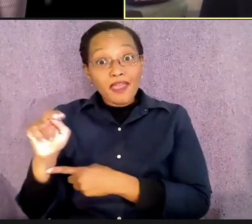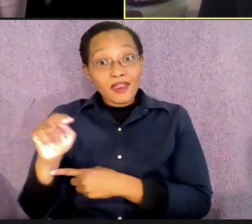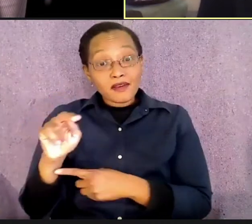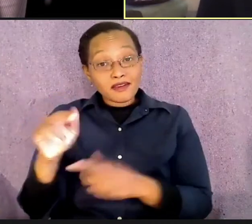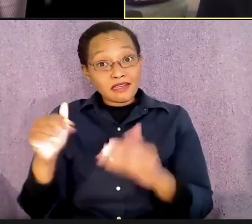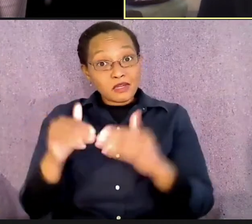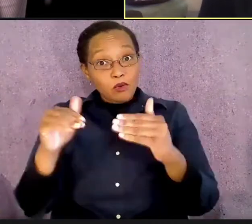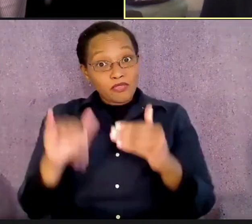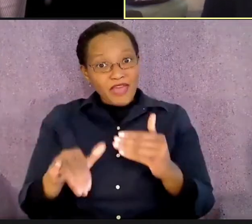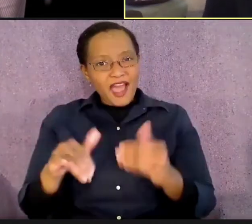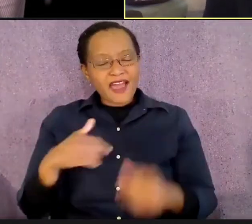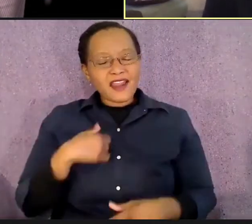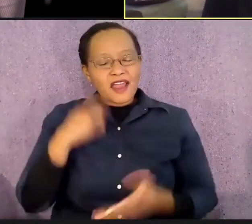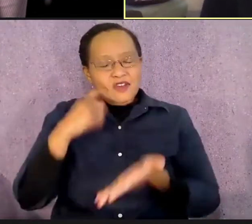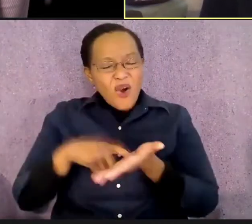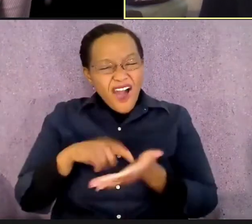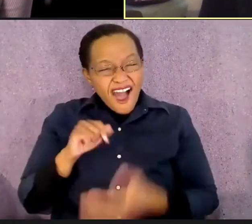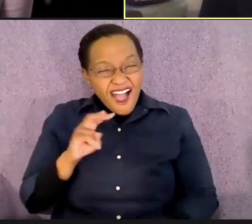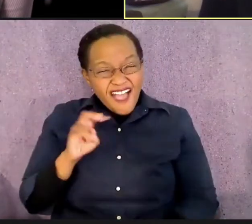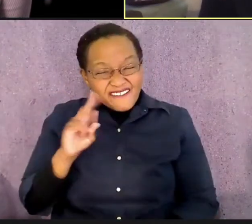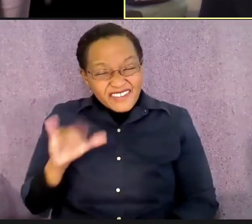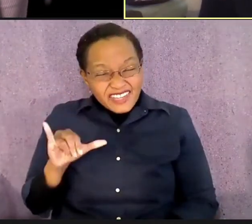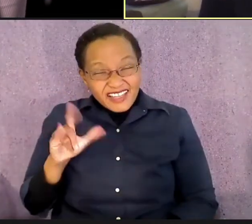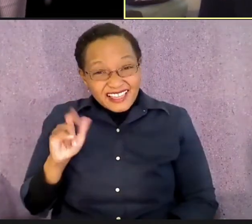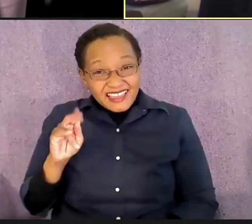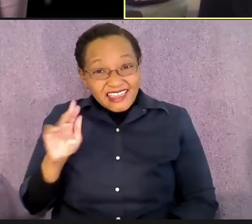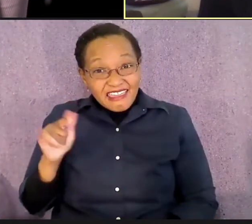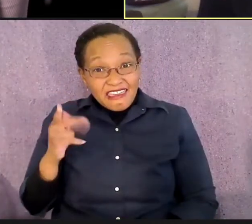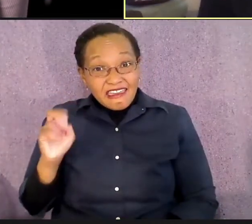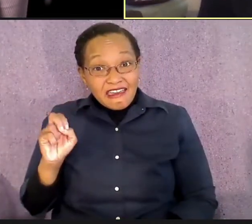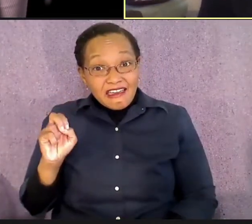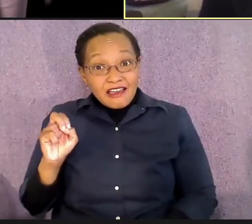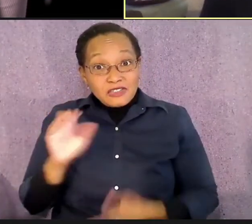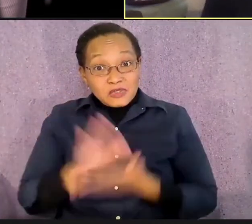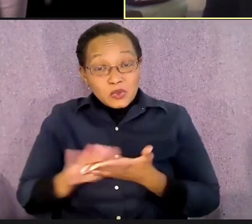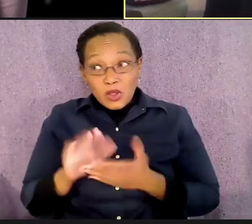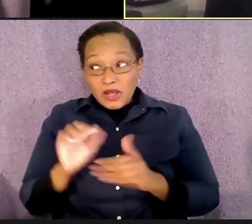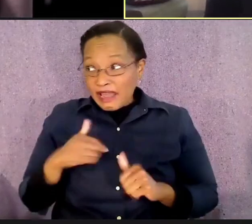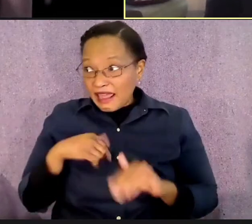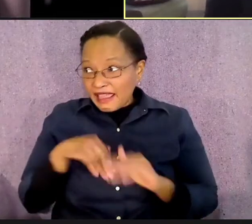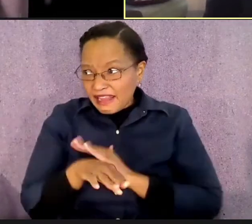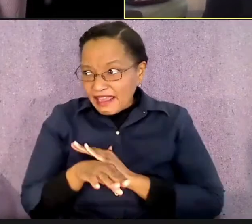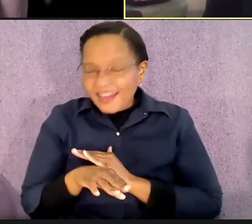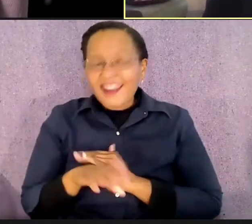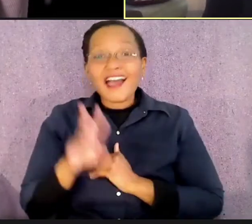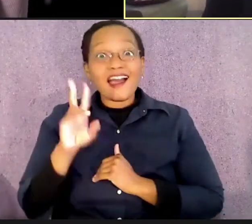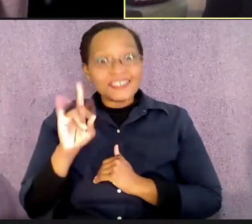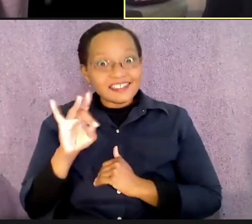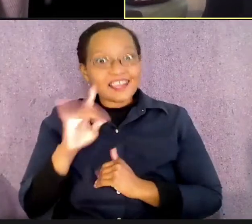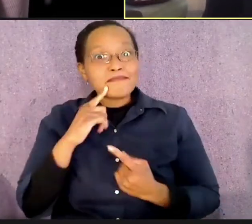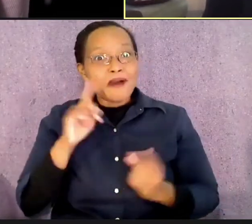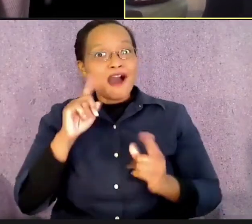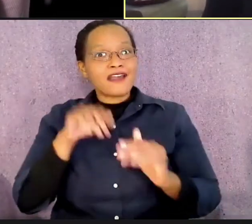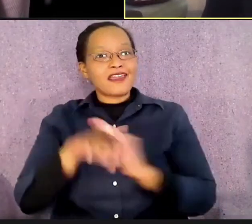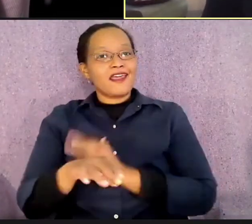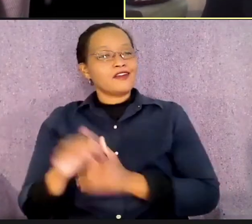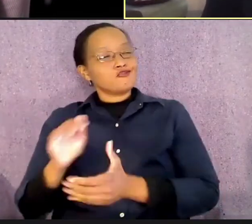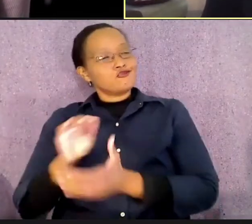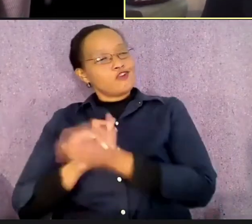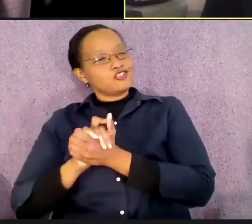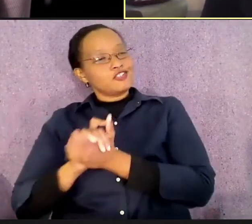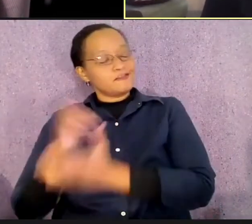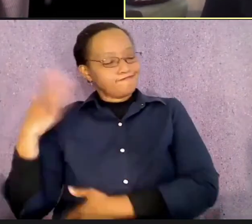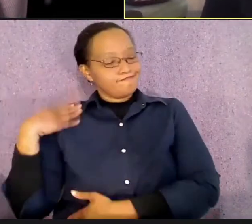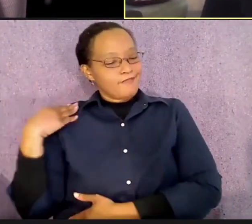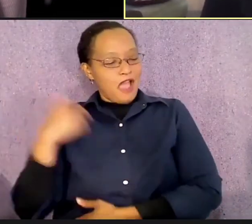I even get in here? I did get in. So congratulations to me. I'm very smart. Yeah. And but then once I